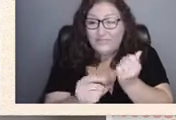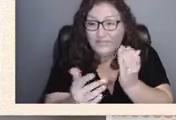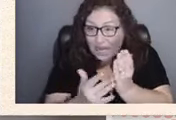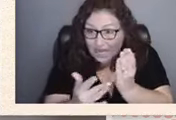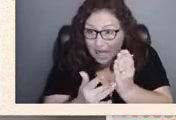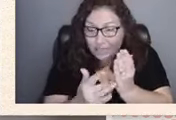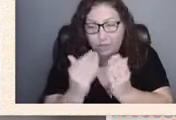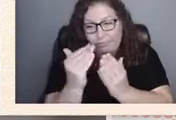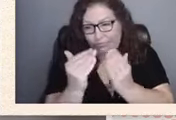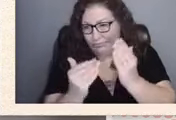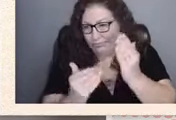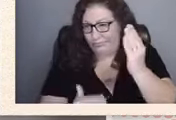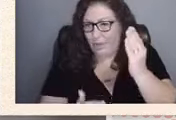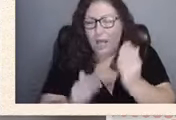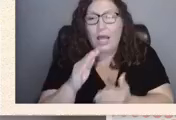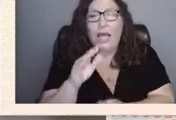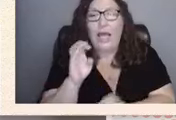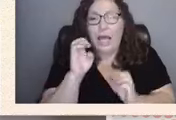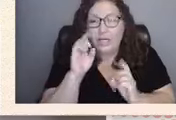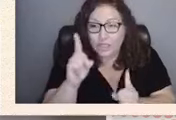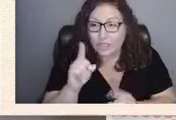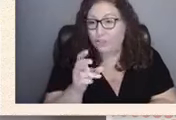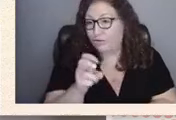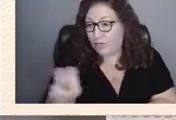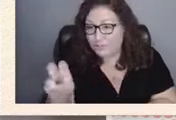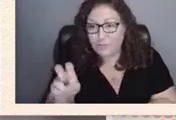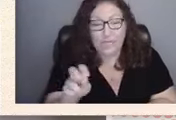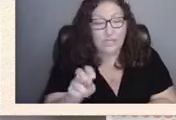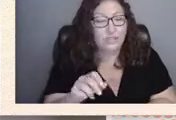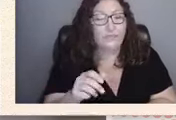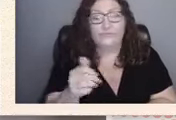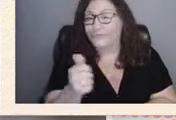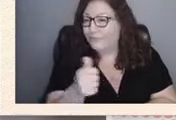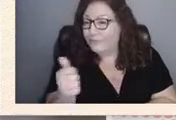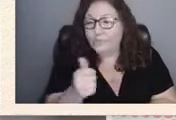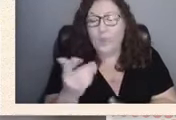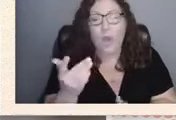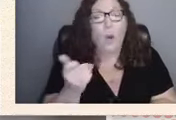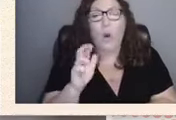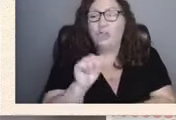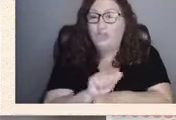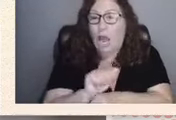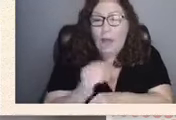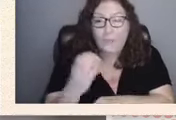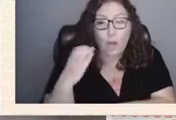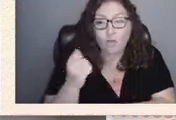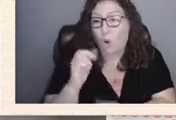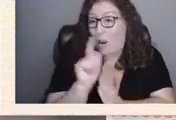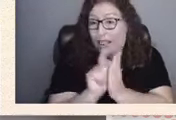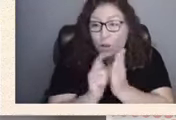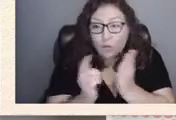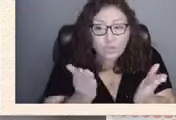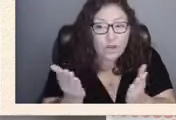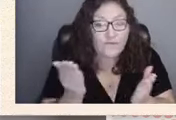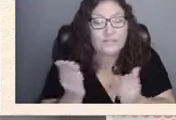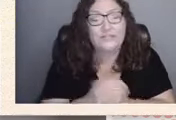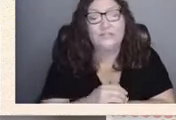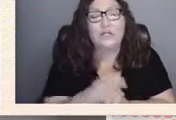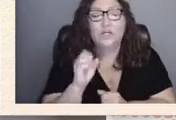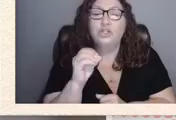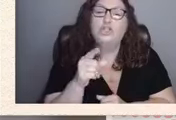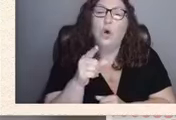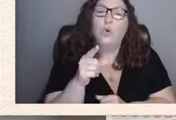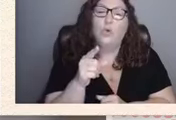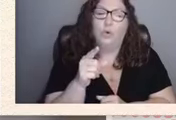on, education, transportation, even job coaching or legal services. And so usually I tell